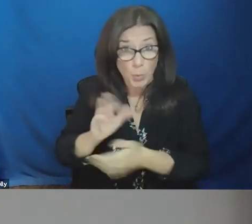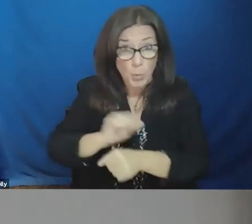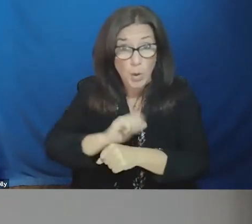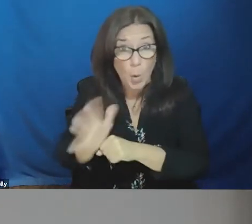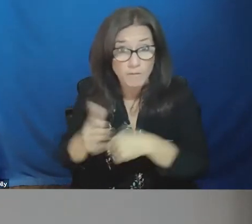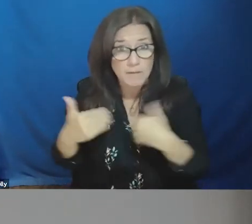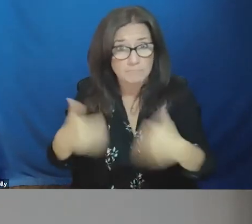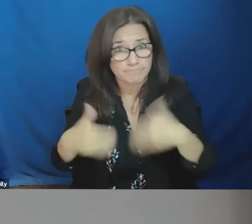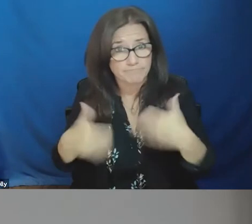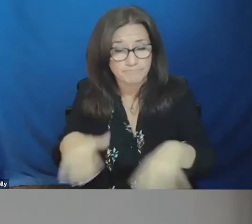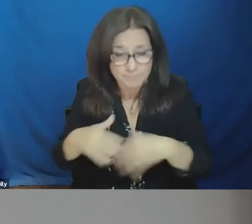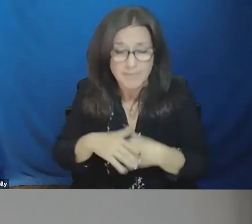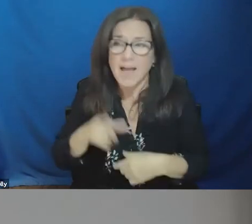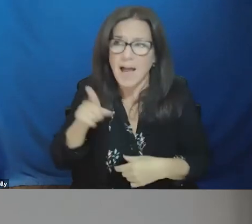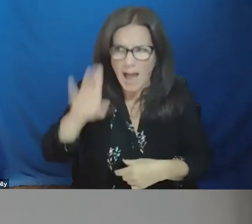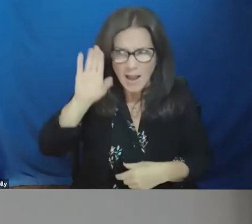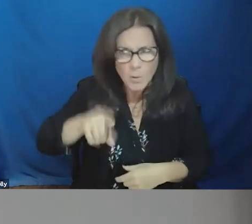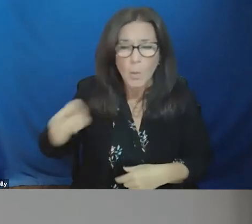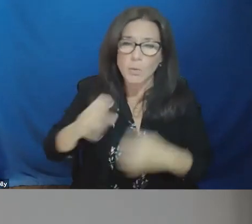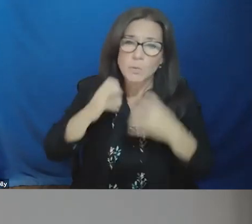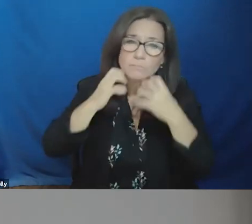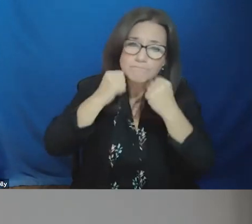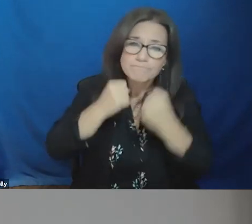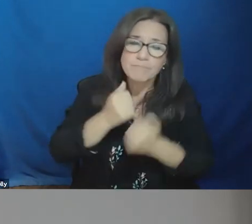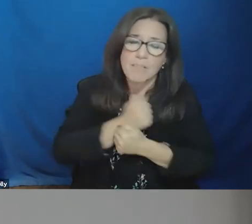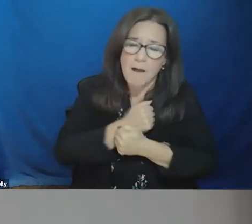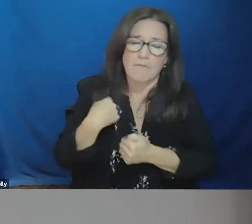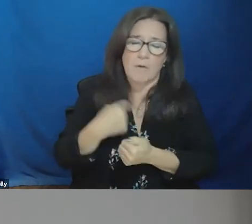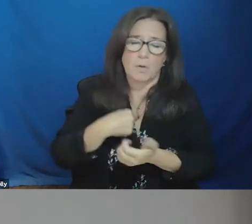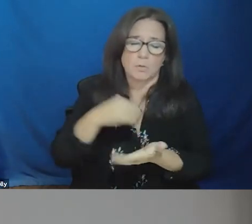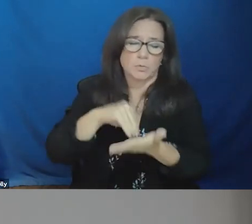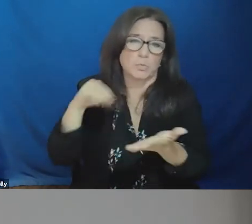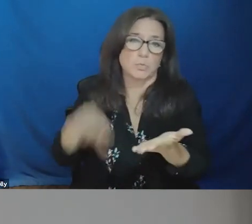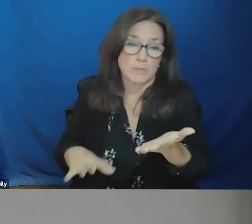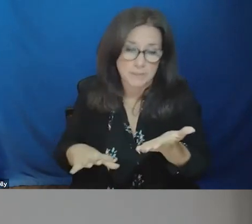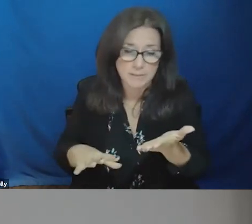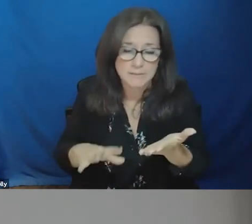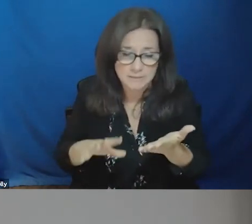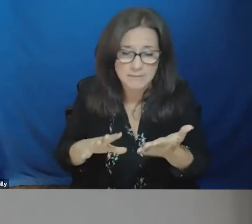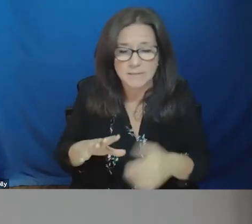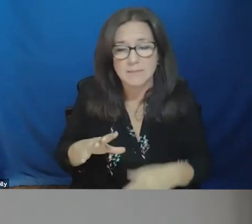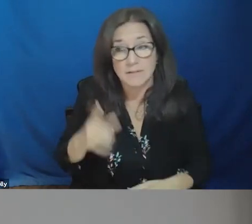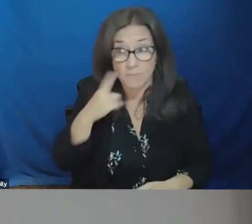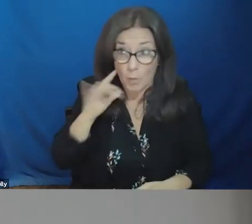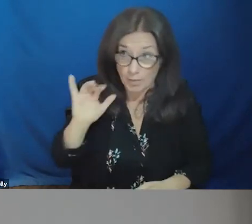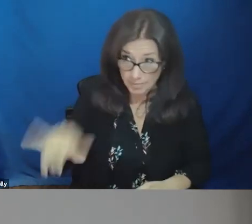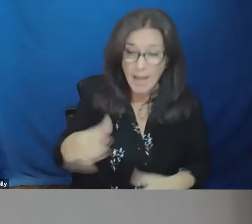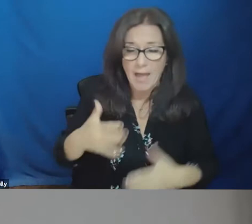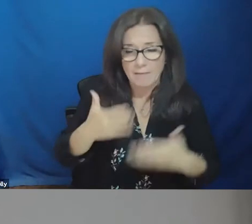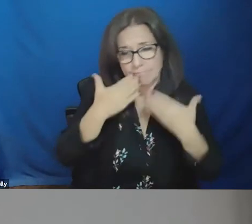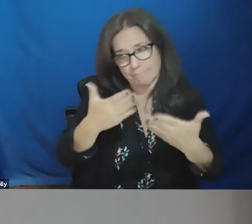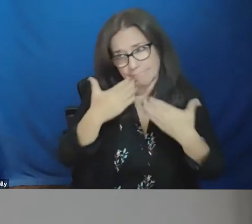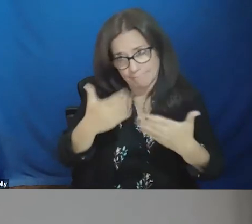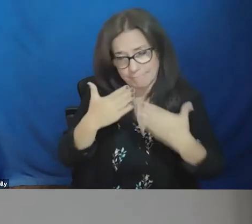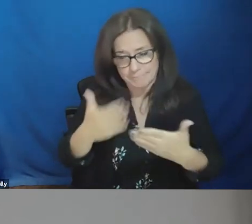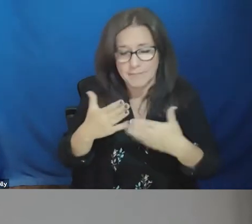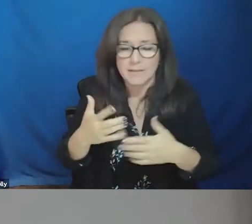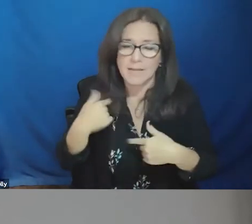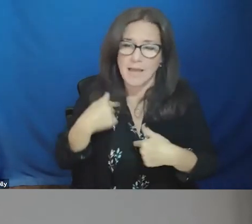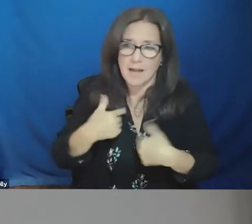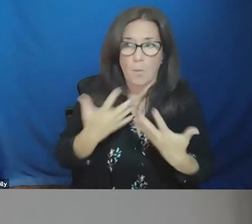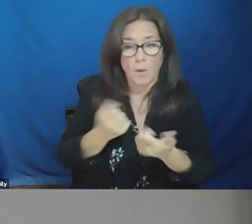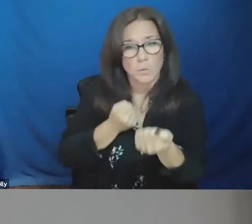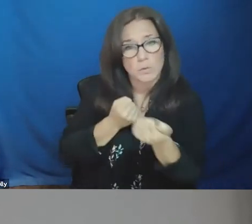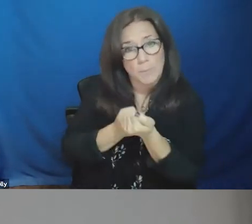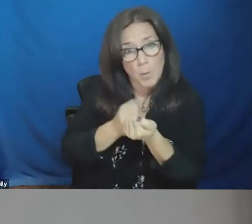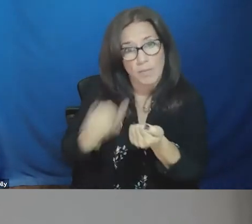care about our students and you care deeply for them. And for that, I thank you. And I'm very much in support of this action item.